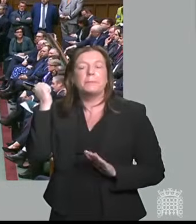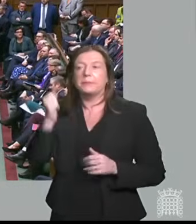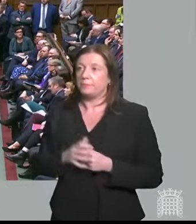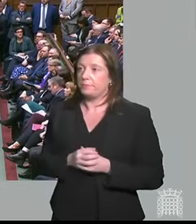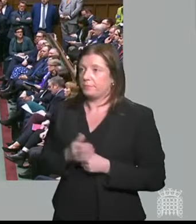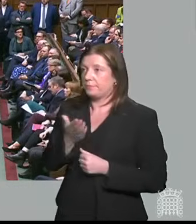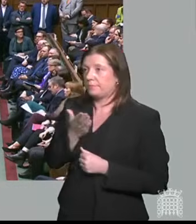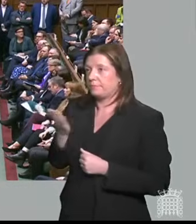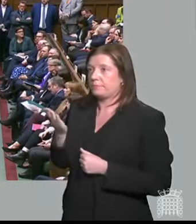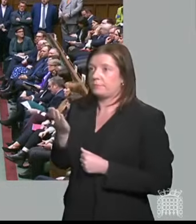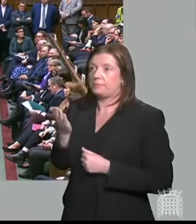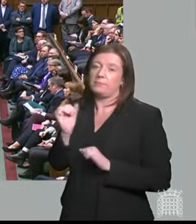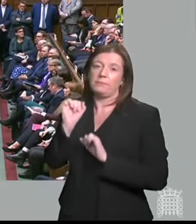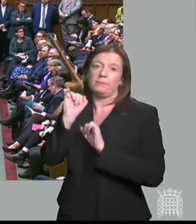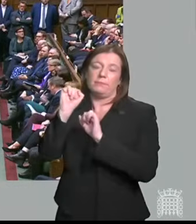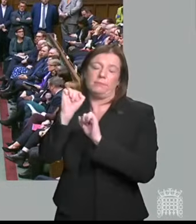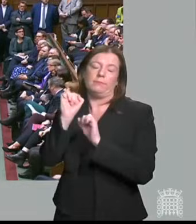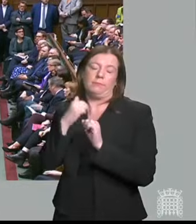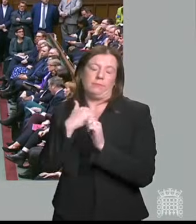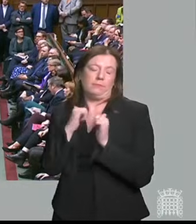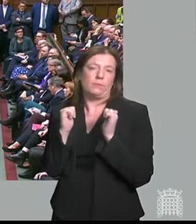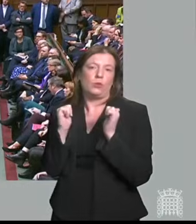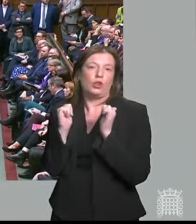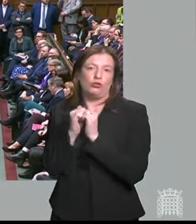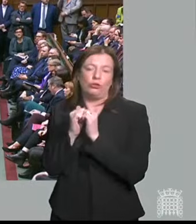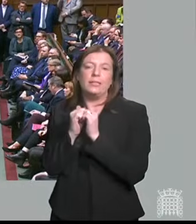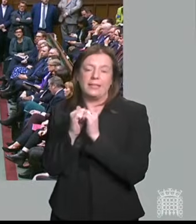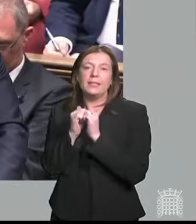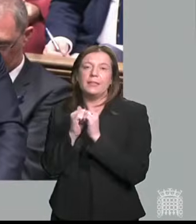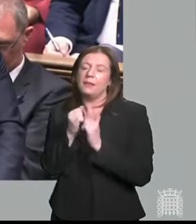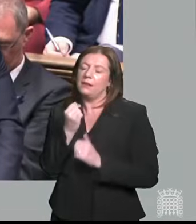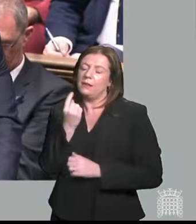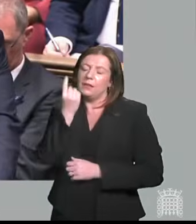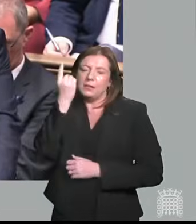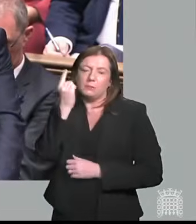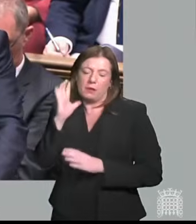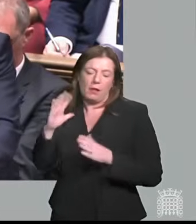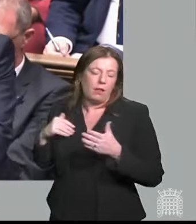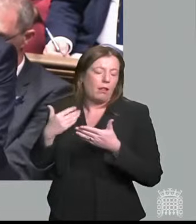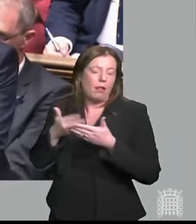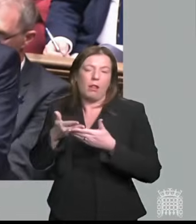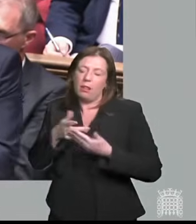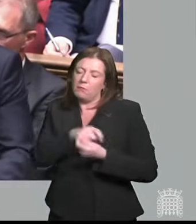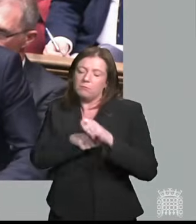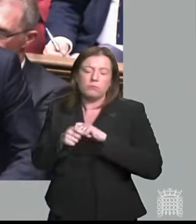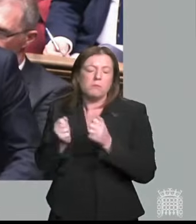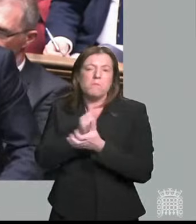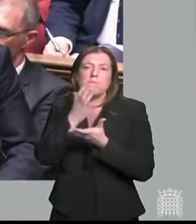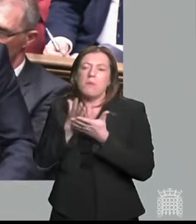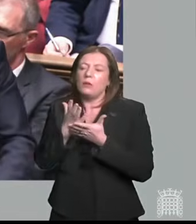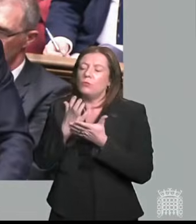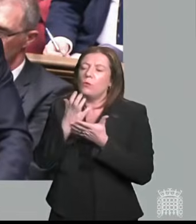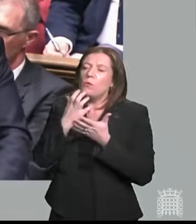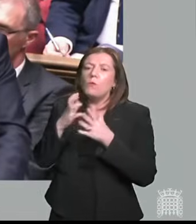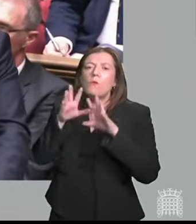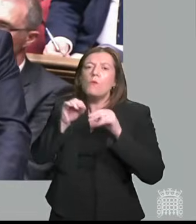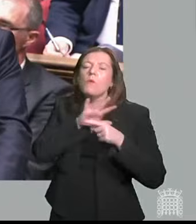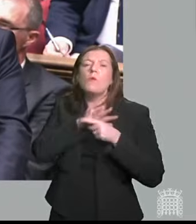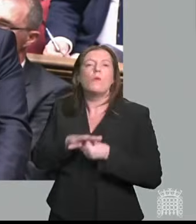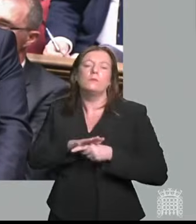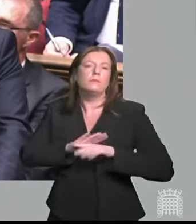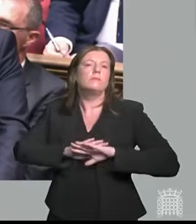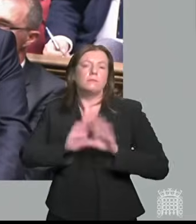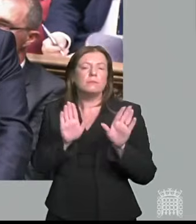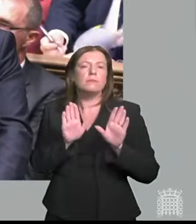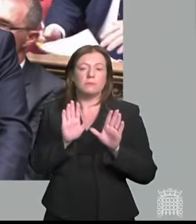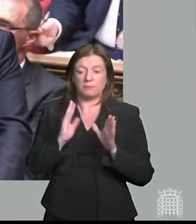Mr. Speaker, I completely agree with my right honourable friend, who himself has done so much over the years to fight anti-Semitism. The increase in